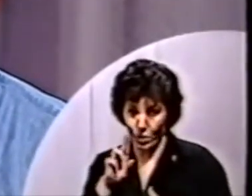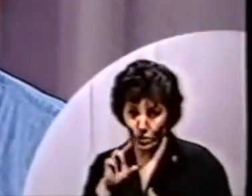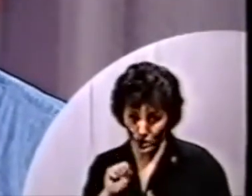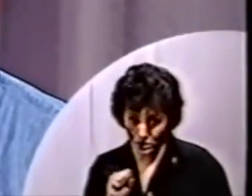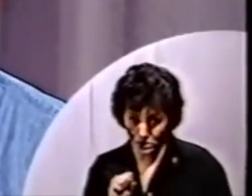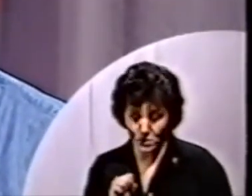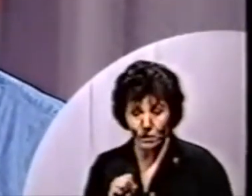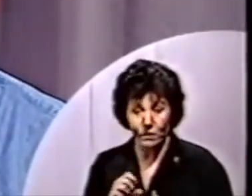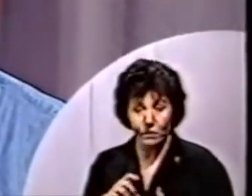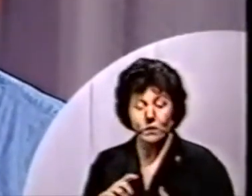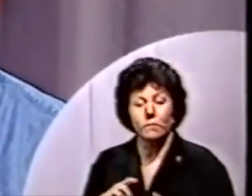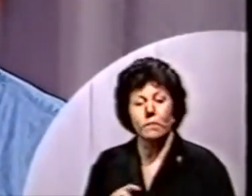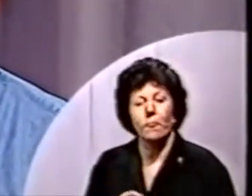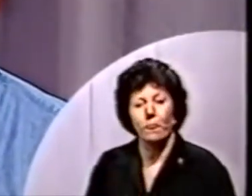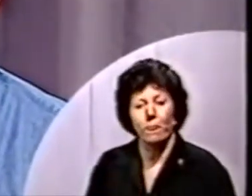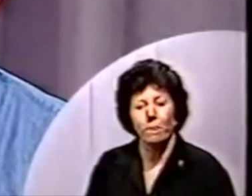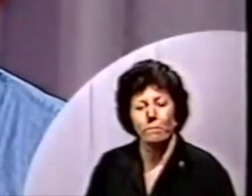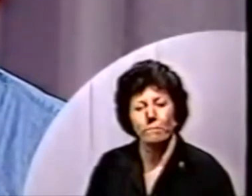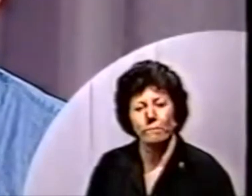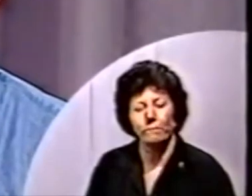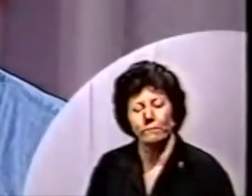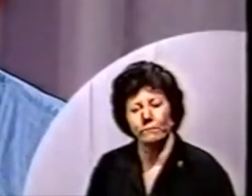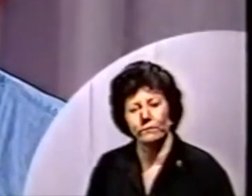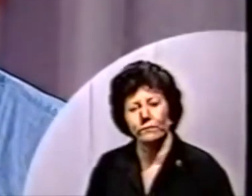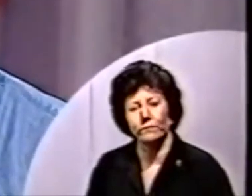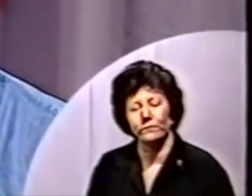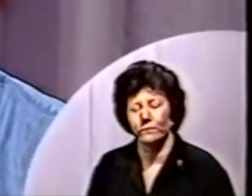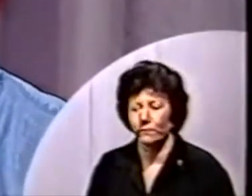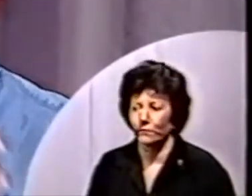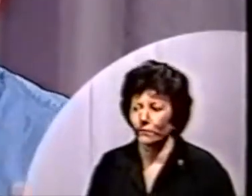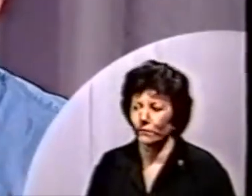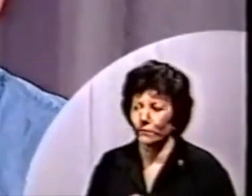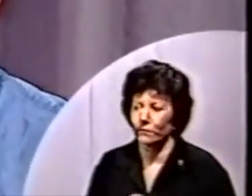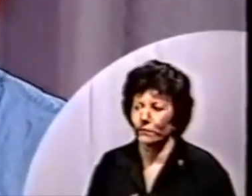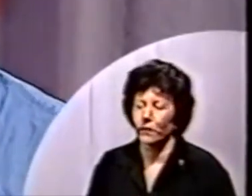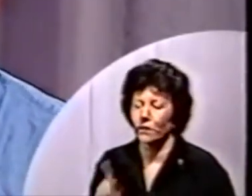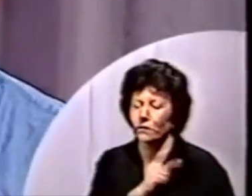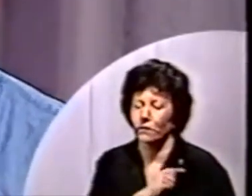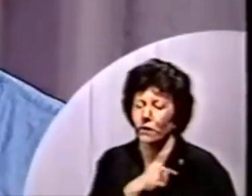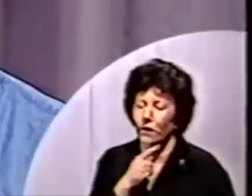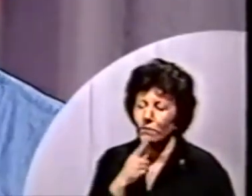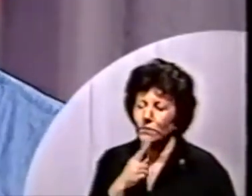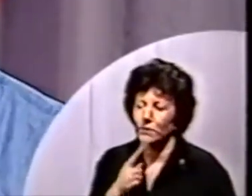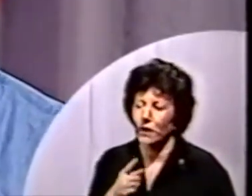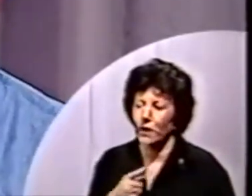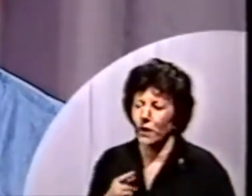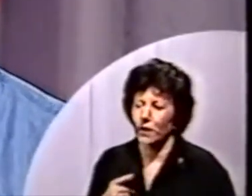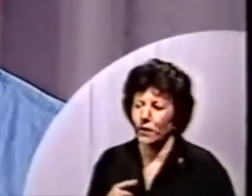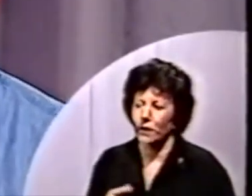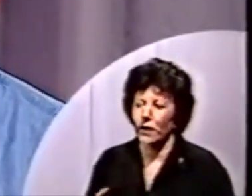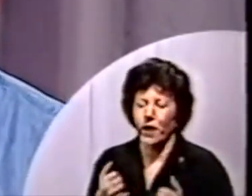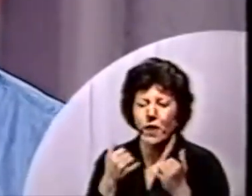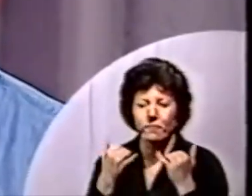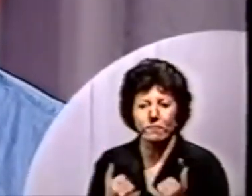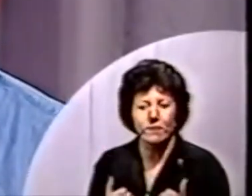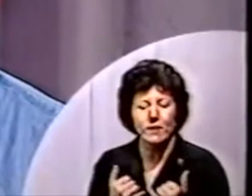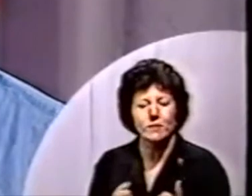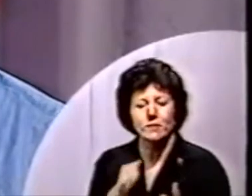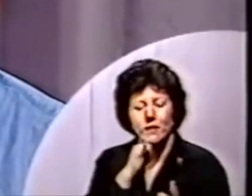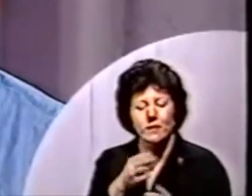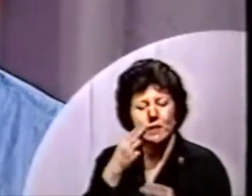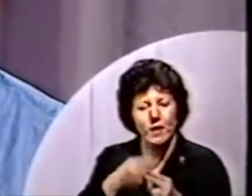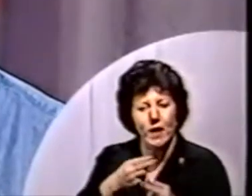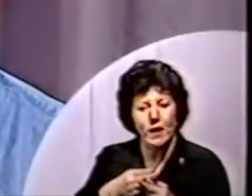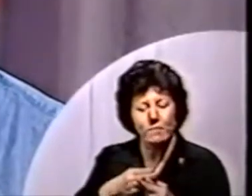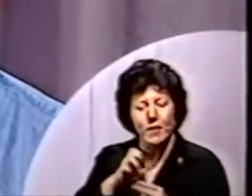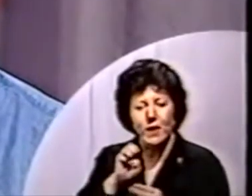of another strain of the live virus. As Tom said, this is the envelope of the virus, so there's no way that anyone